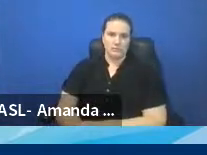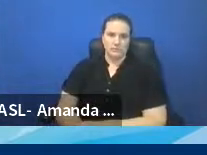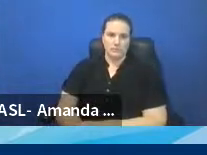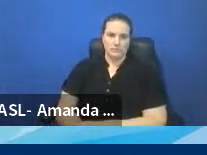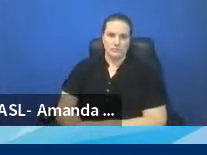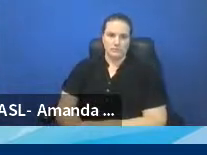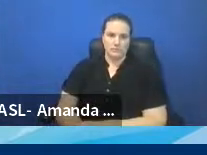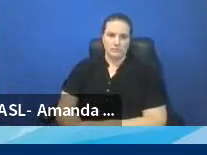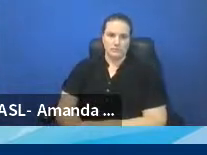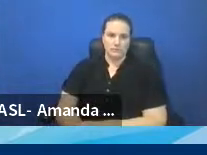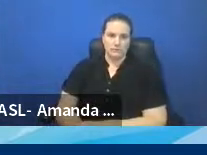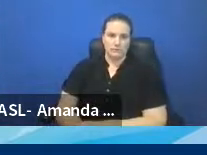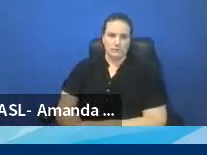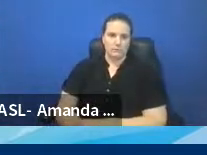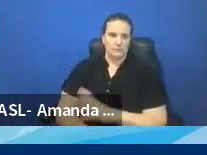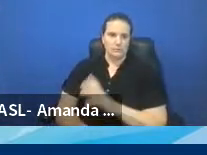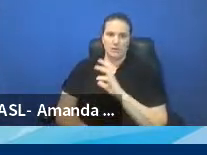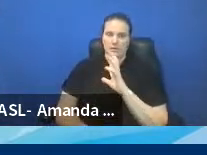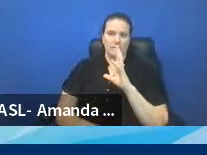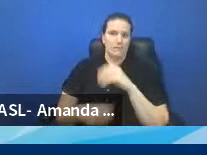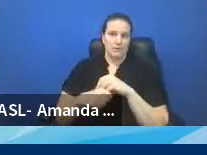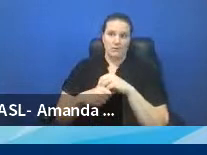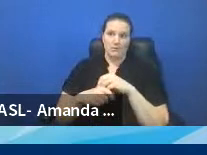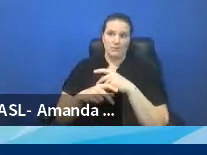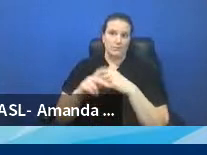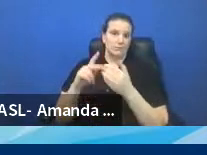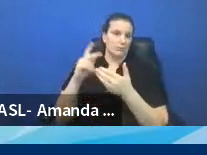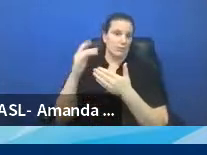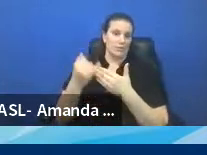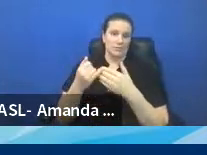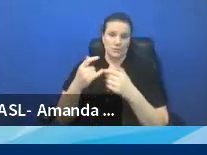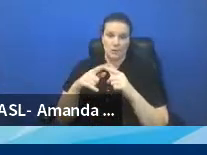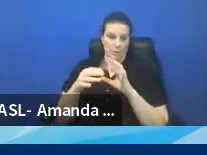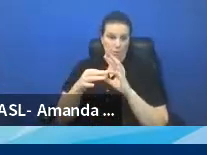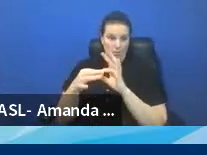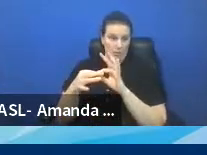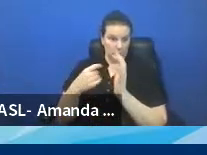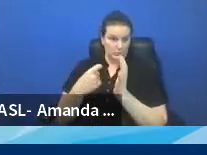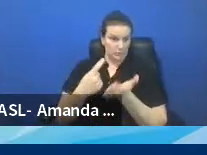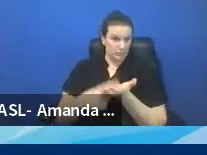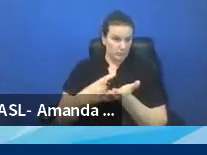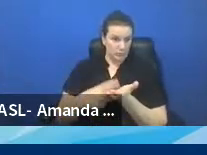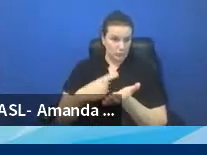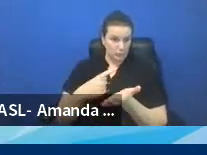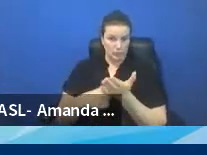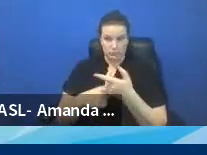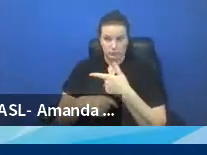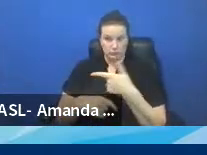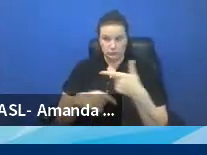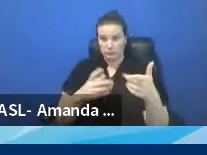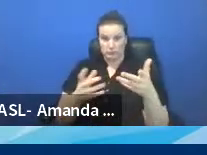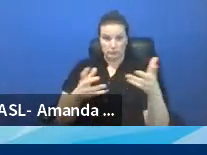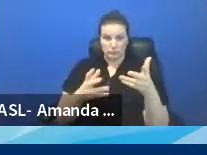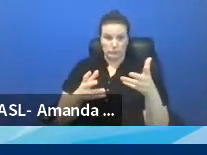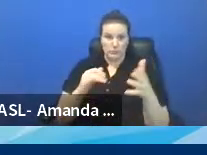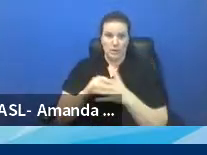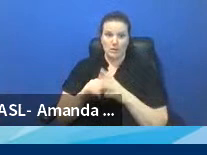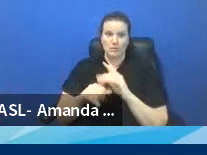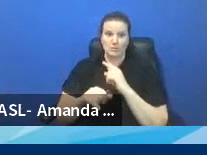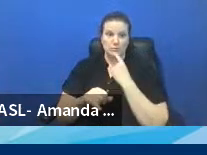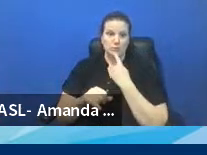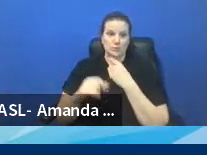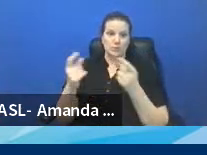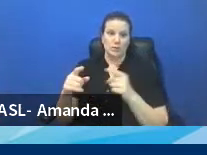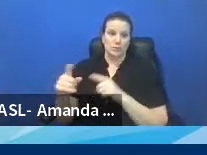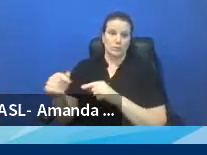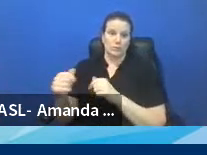it's not part of our project, but is there any kind of coordinated discussion going on? Because that has some serious